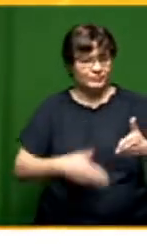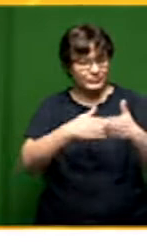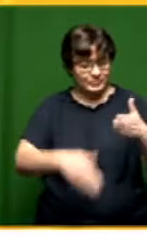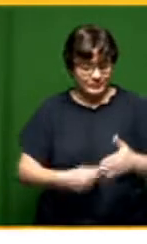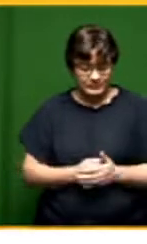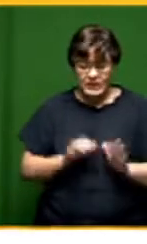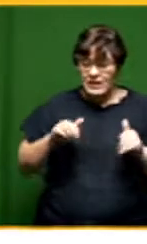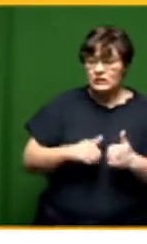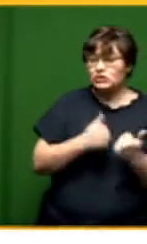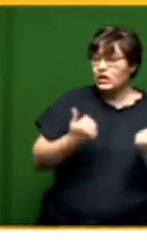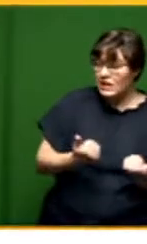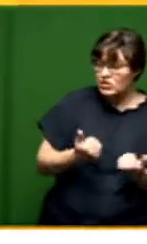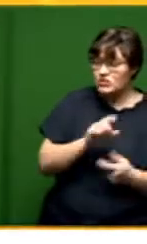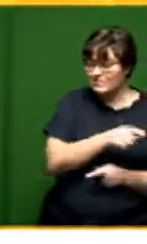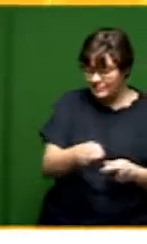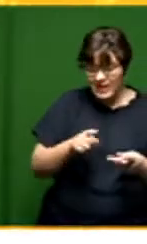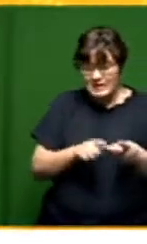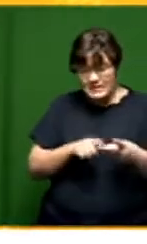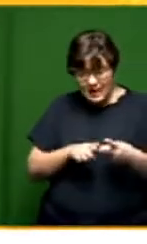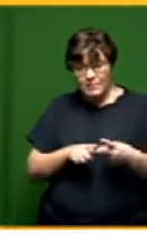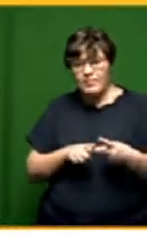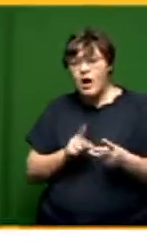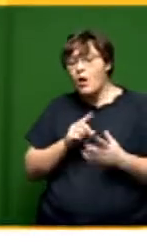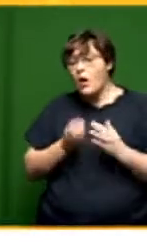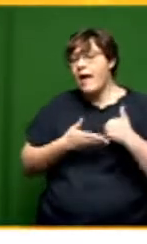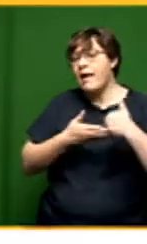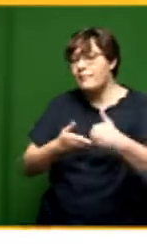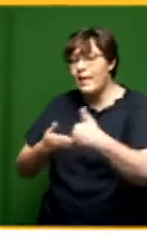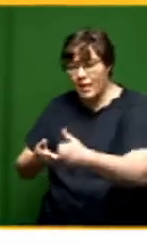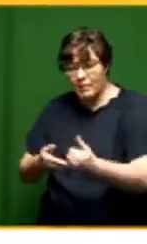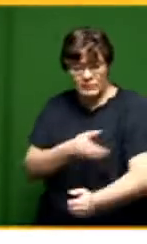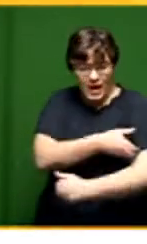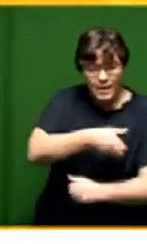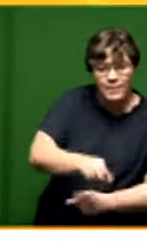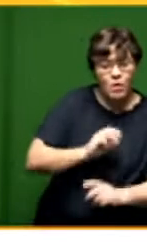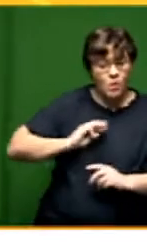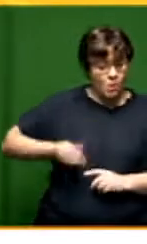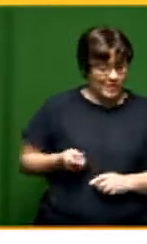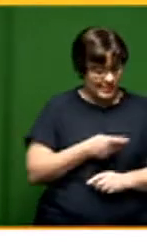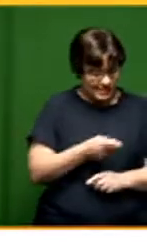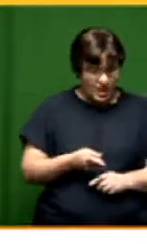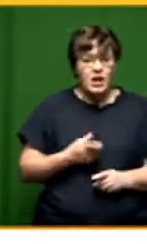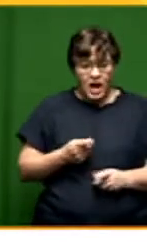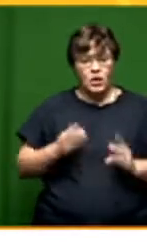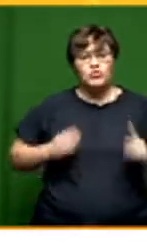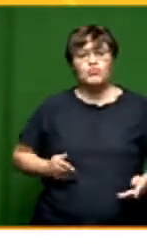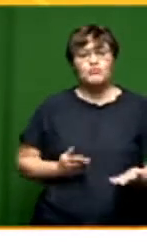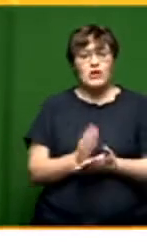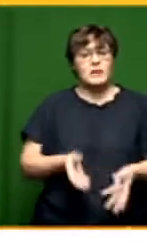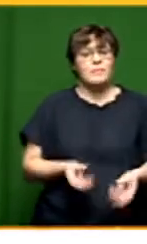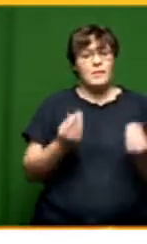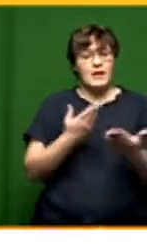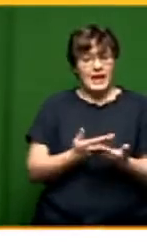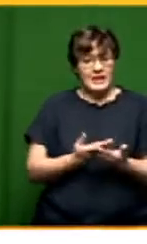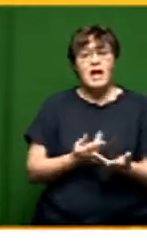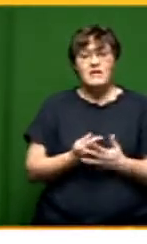and, of course, some of the interventions being made to promote girl empowerment and fulfill their human rights, we're joined by Sarah Reis, who's